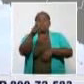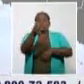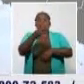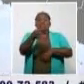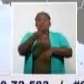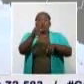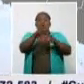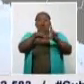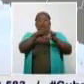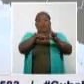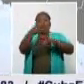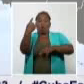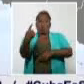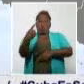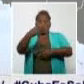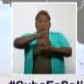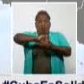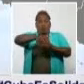confirmed cases yesterday,